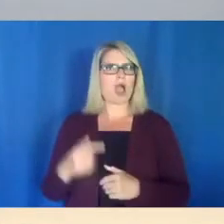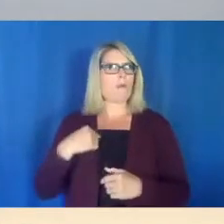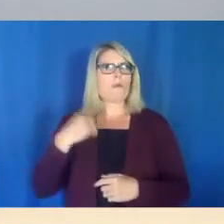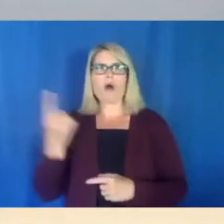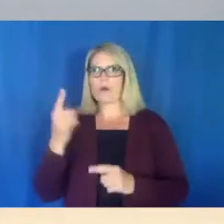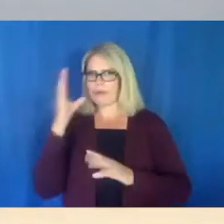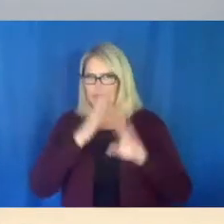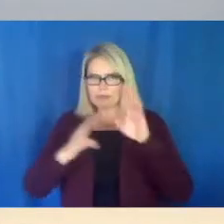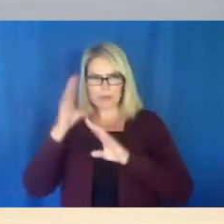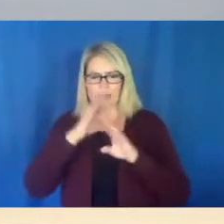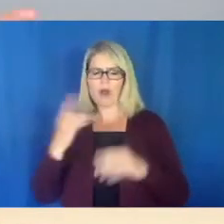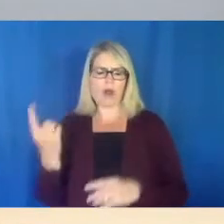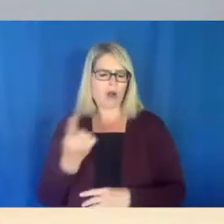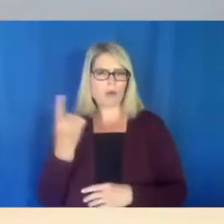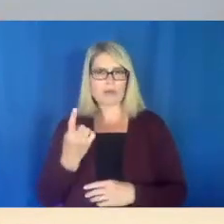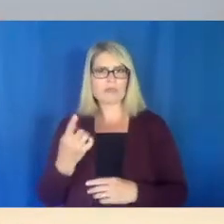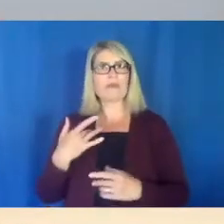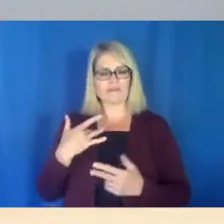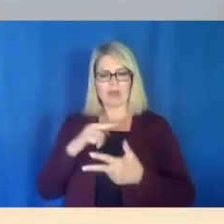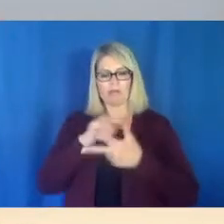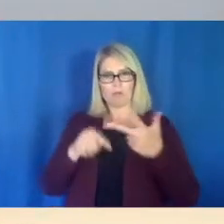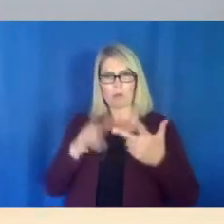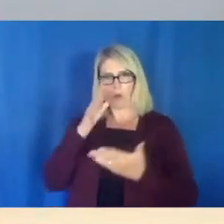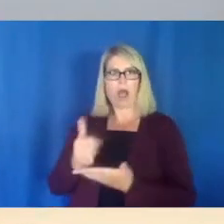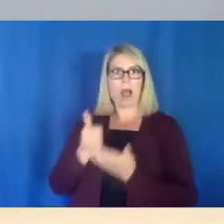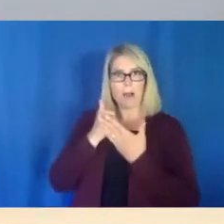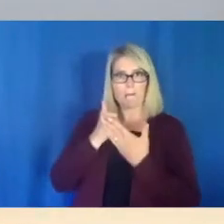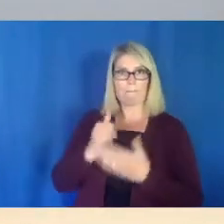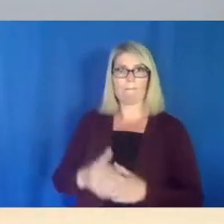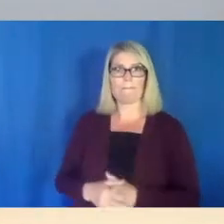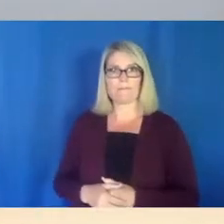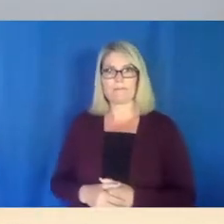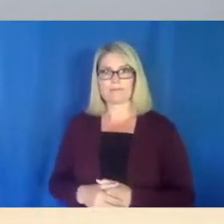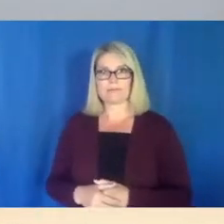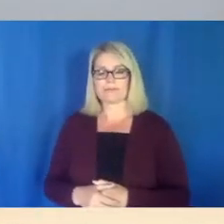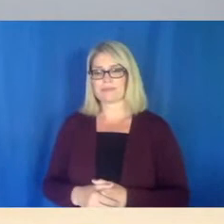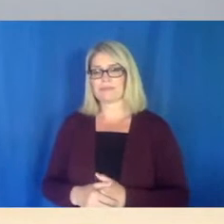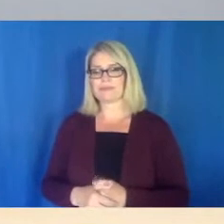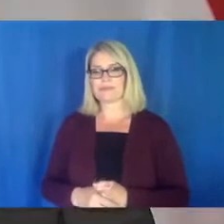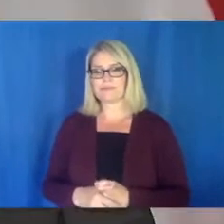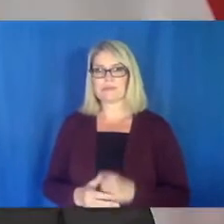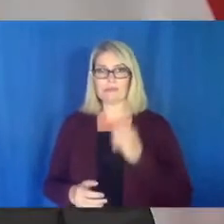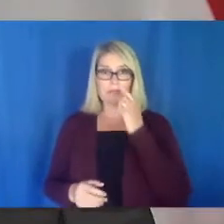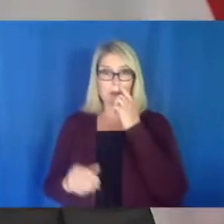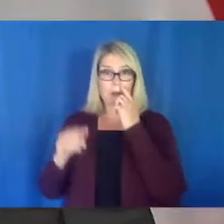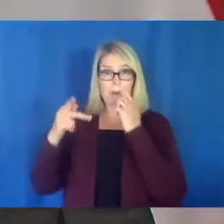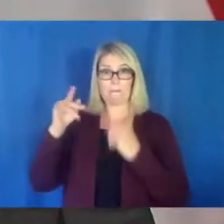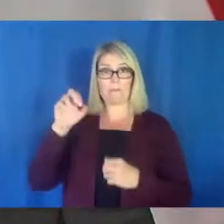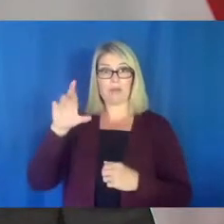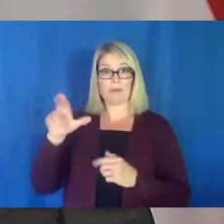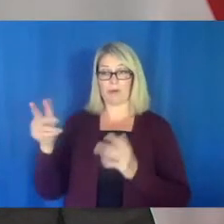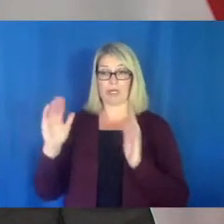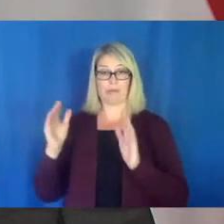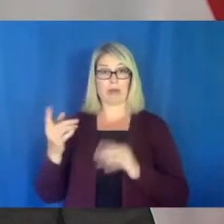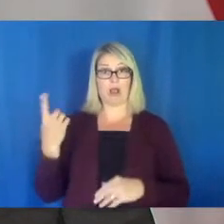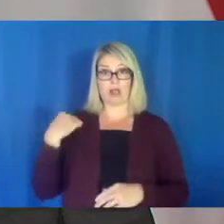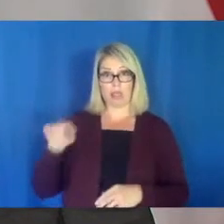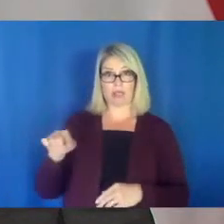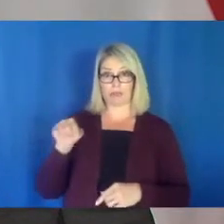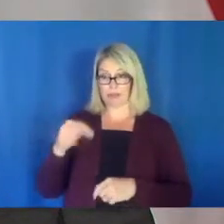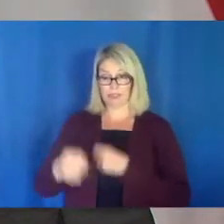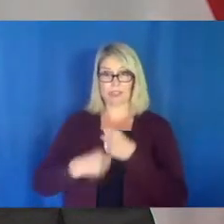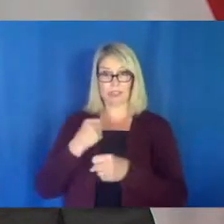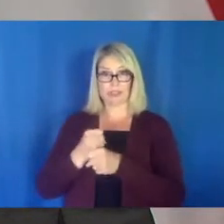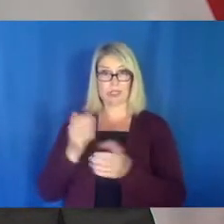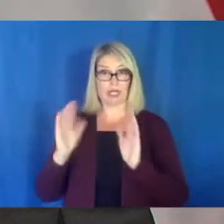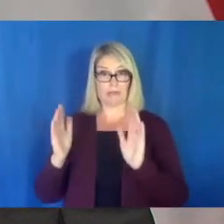things are helping. So I don't know if you want to add. The only thing I would add is when you compare the years last year to this year. I mean, last